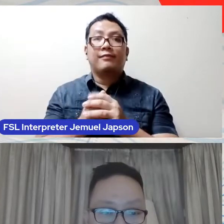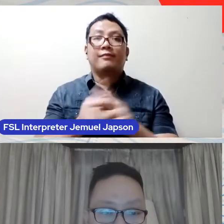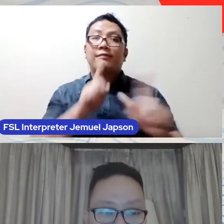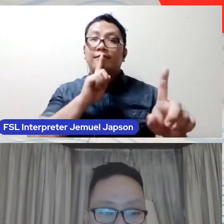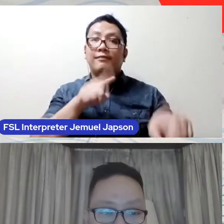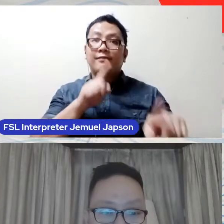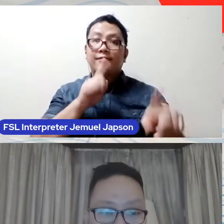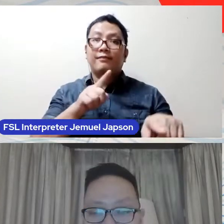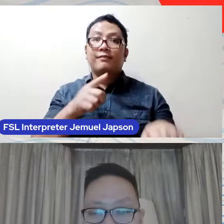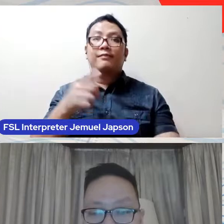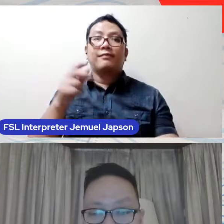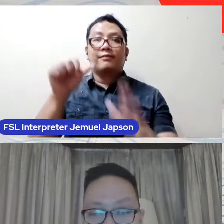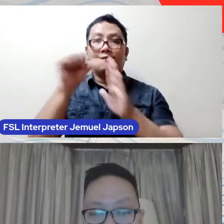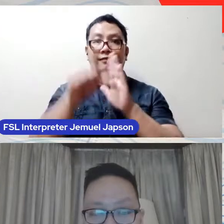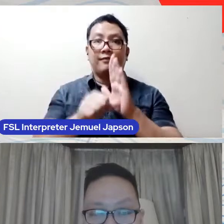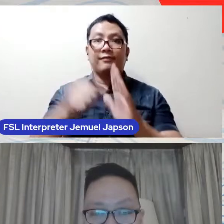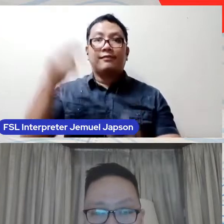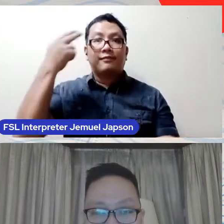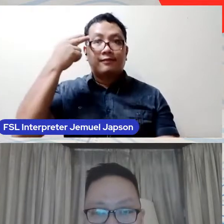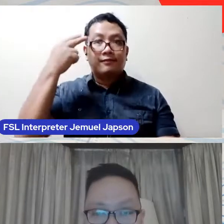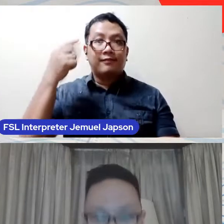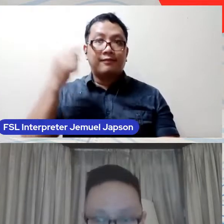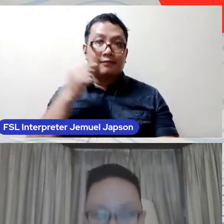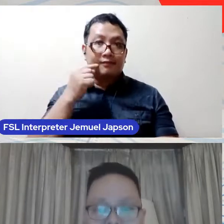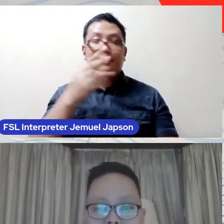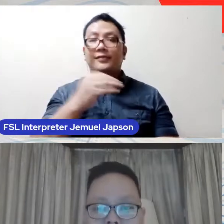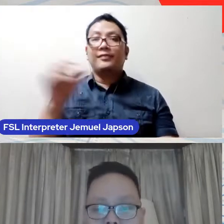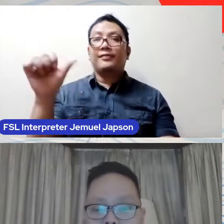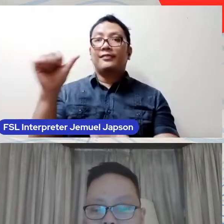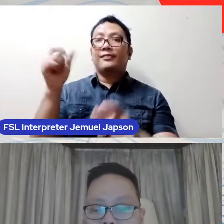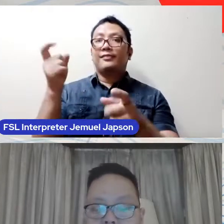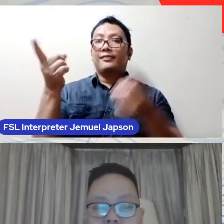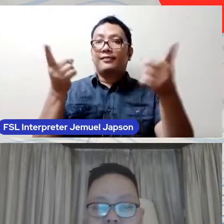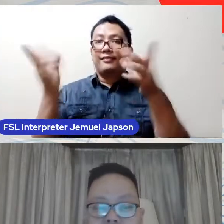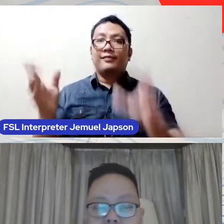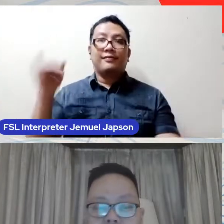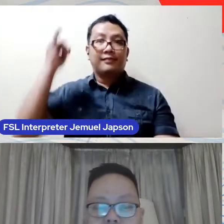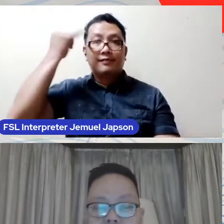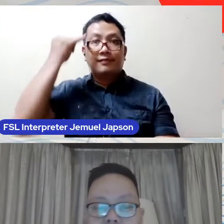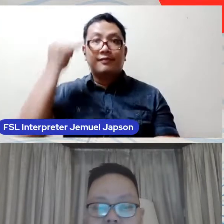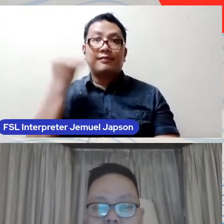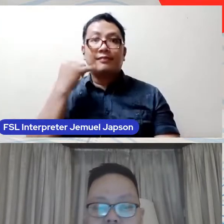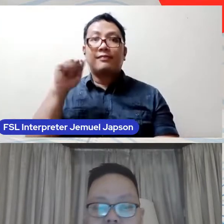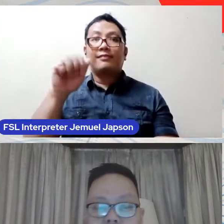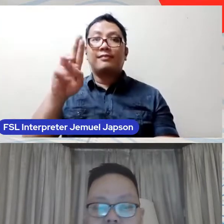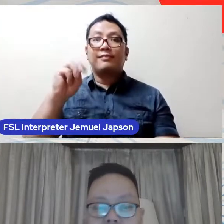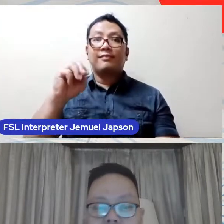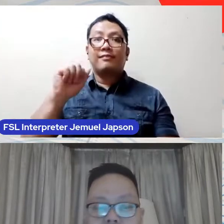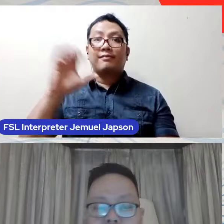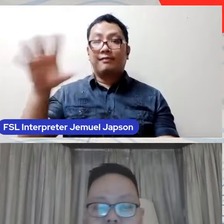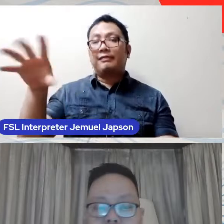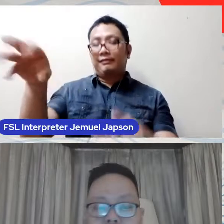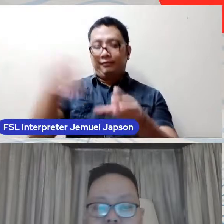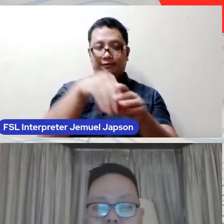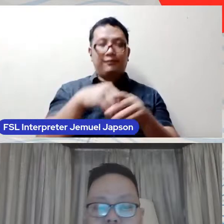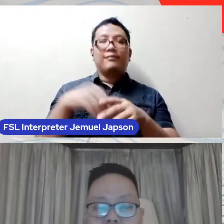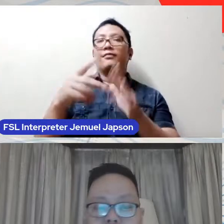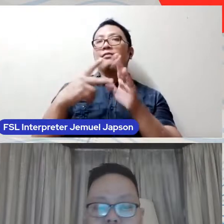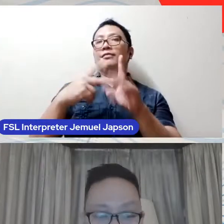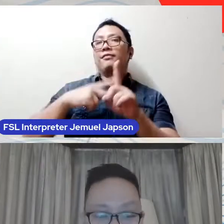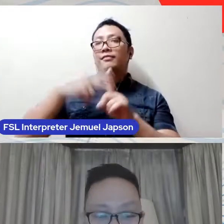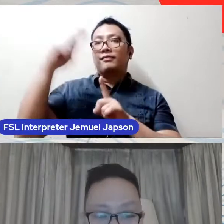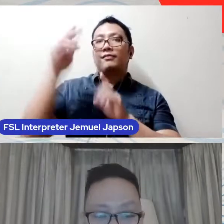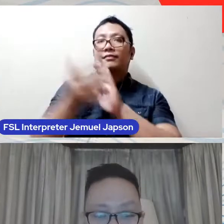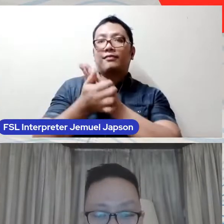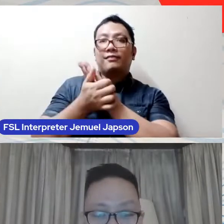Attorney Helen and Director James that the RMAP are composed of experts. And of course, our processes also